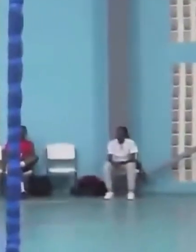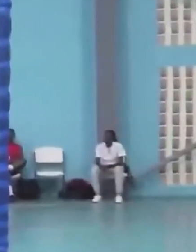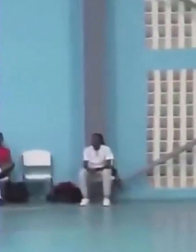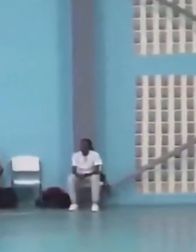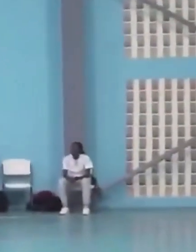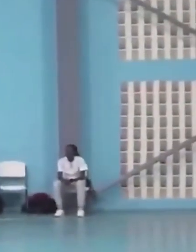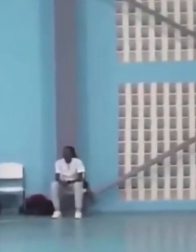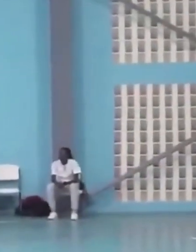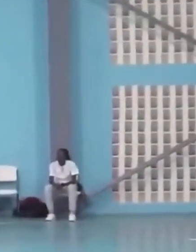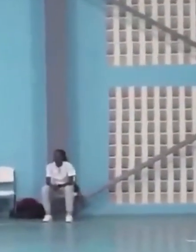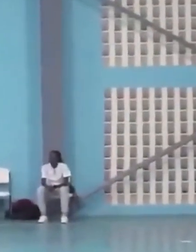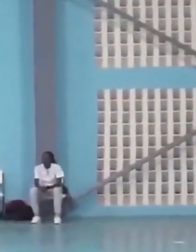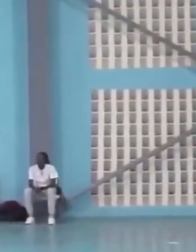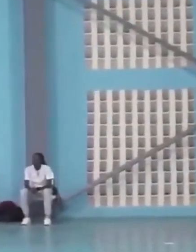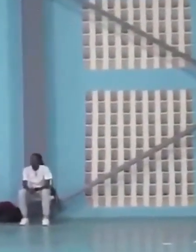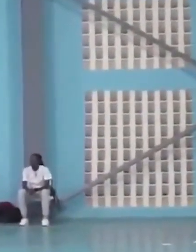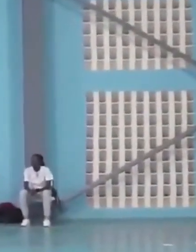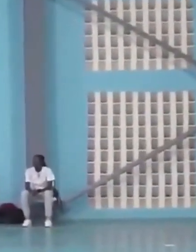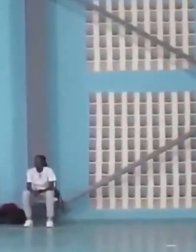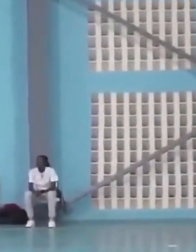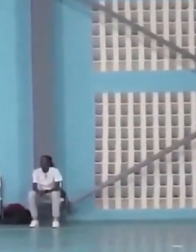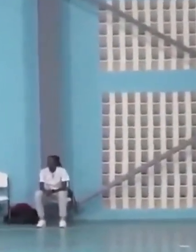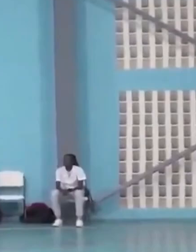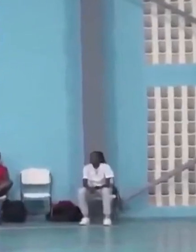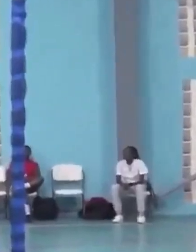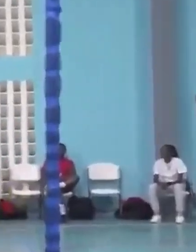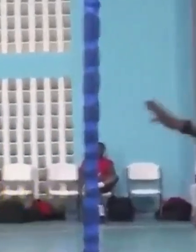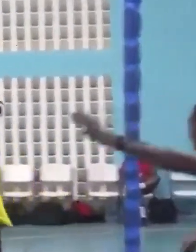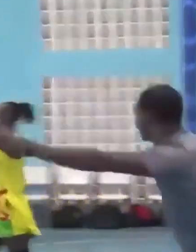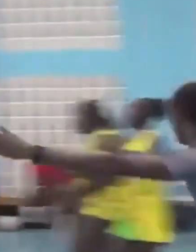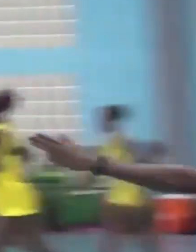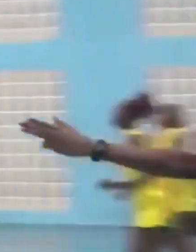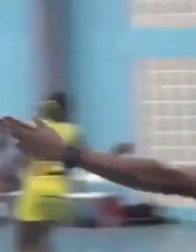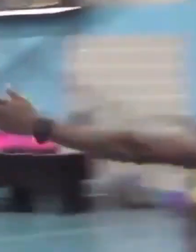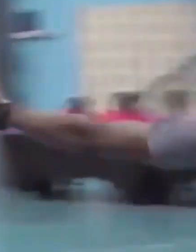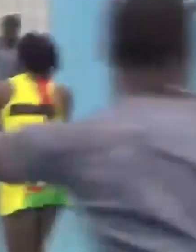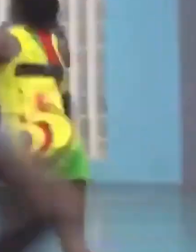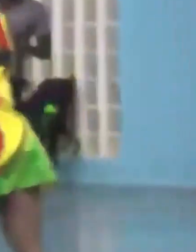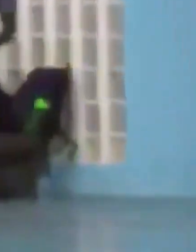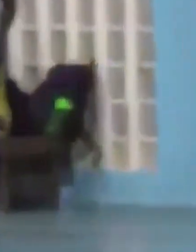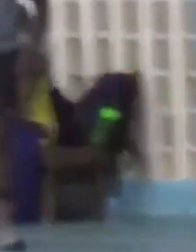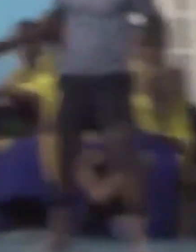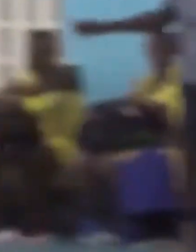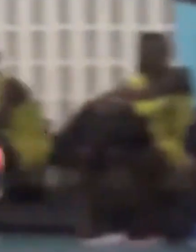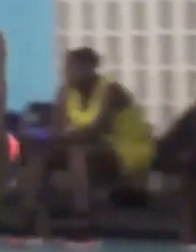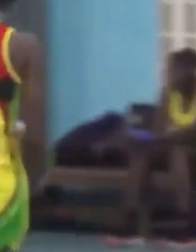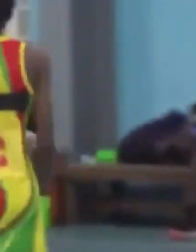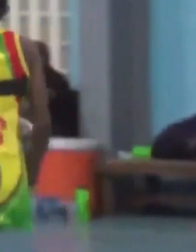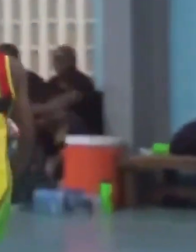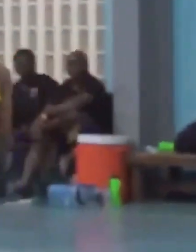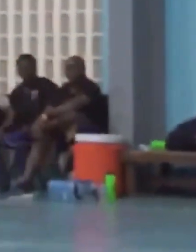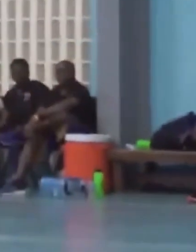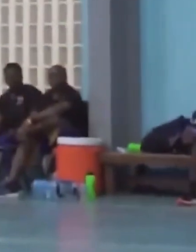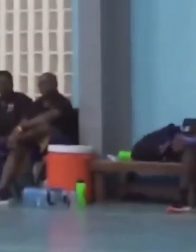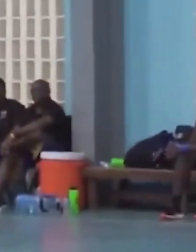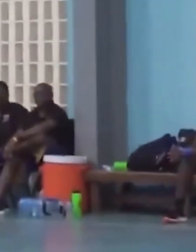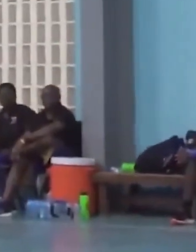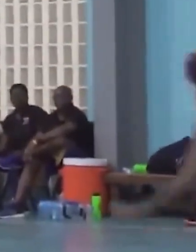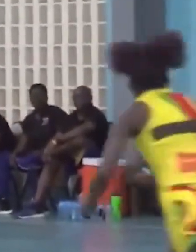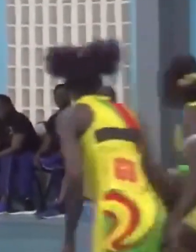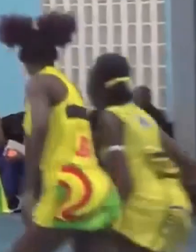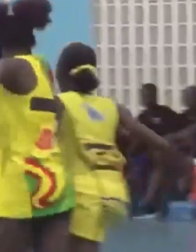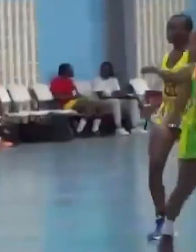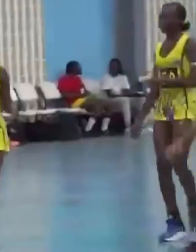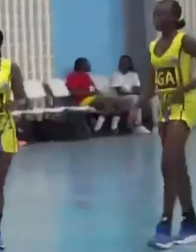Okay, and Barbados receives the ball comfortably and the goal attack scores. The score is now 1 to Barbados, 0